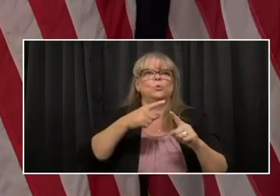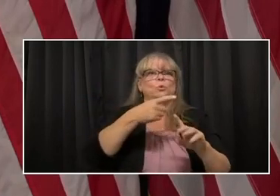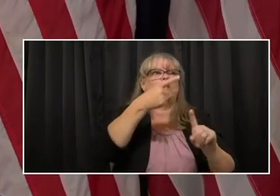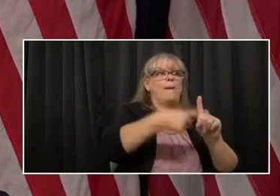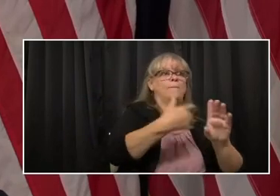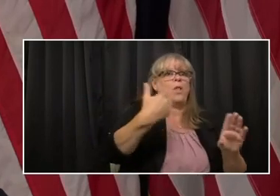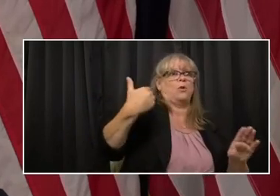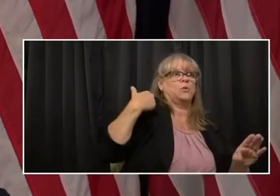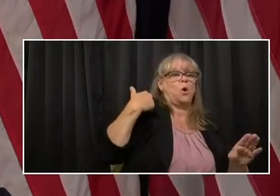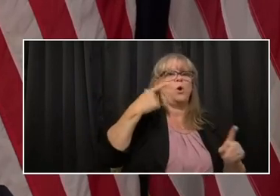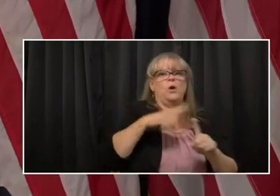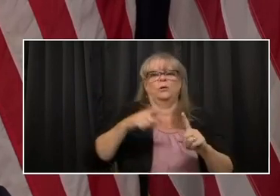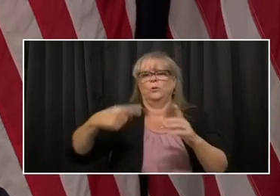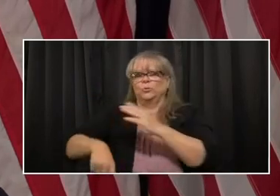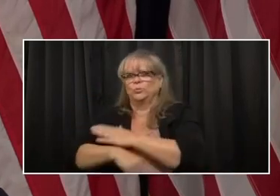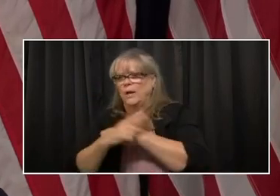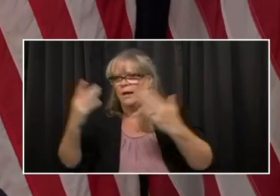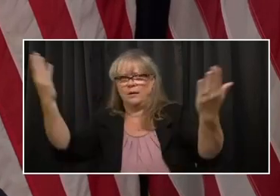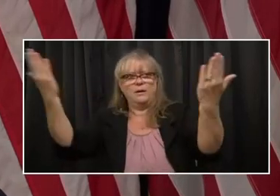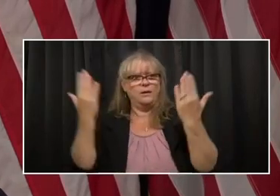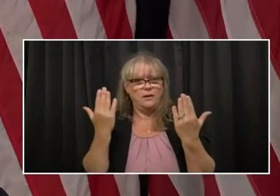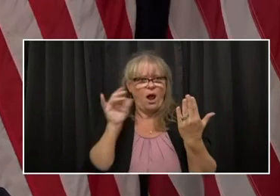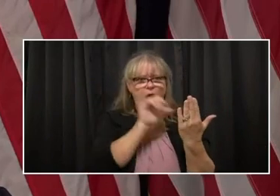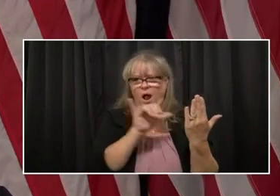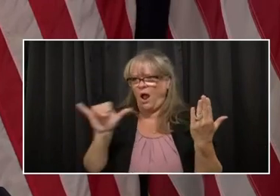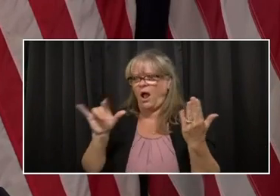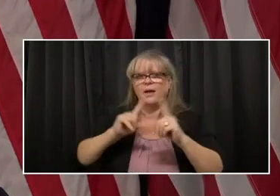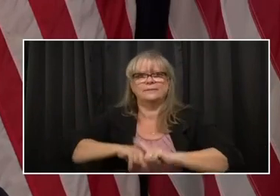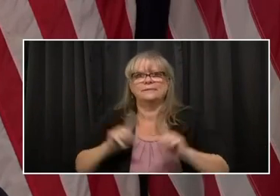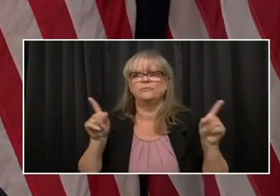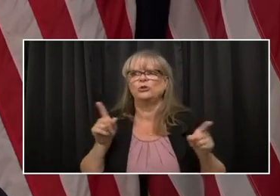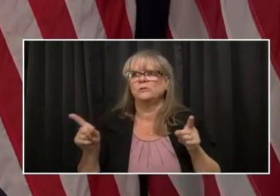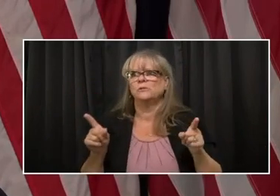update: 356 new positive cases,